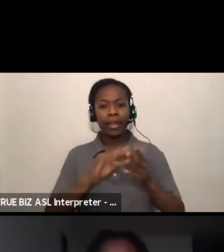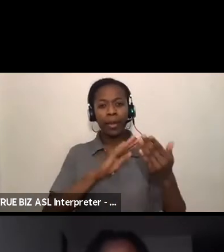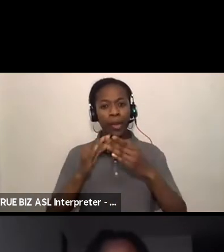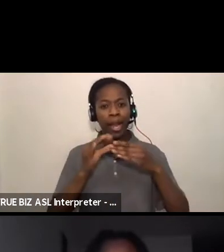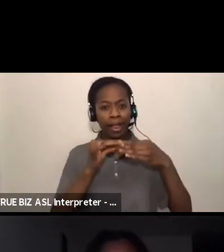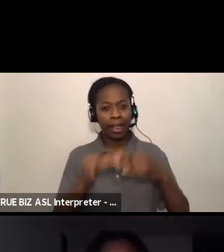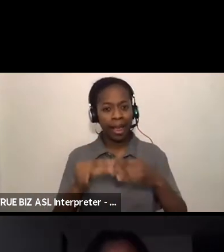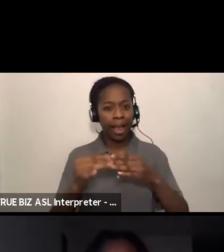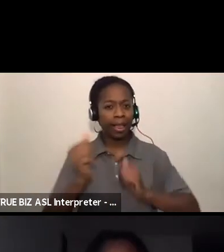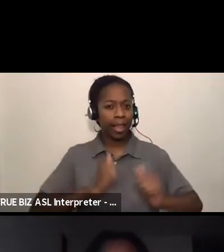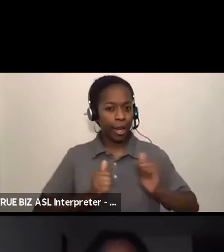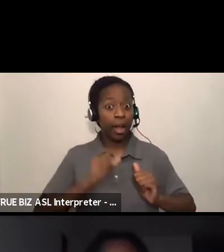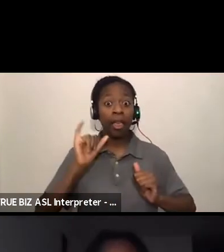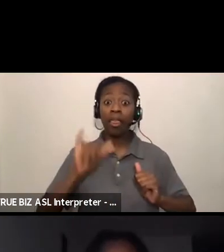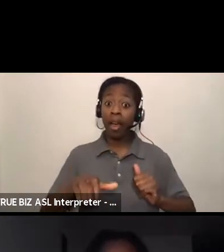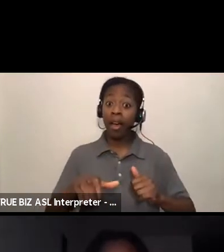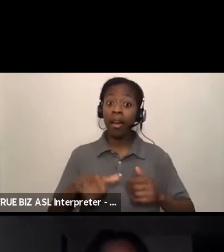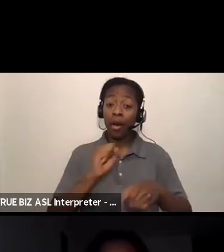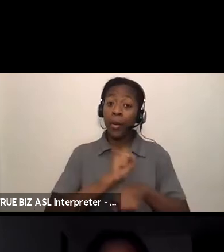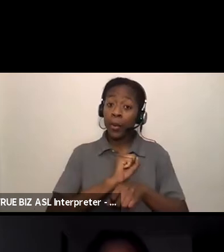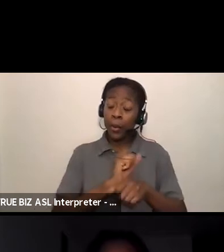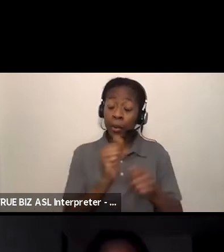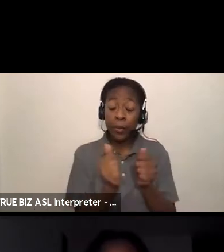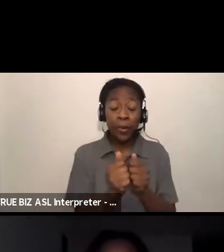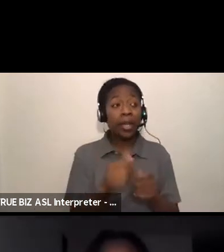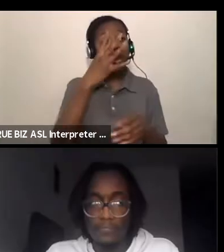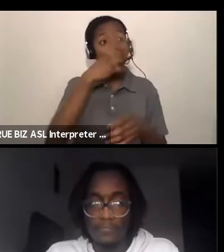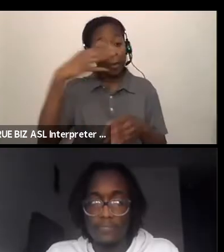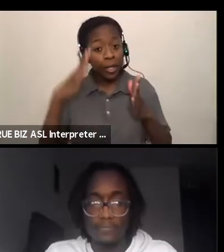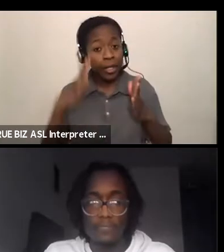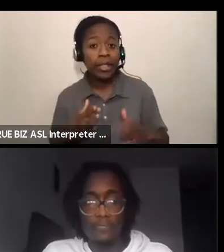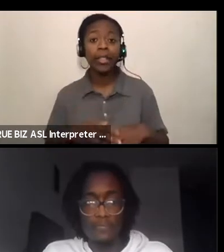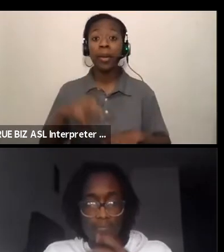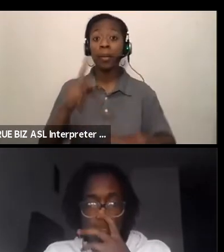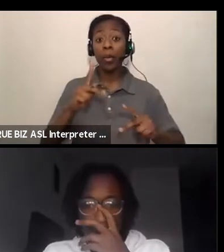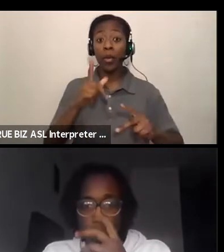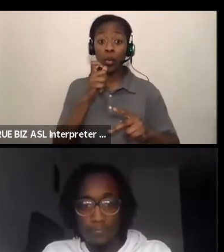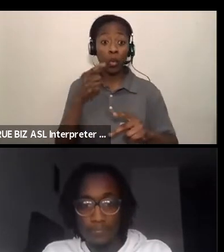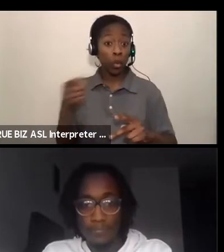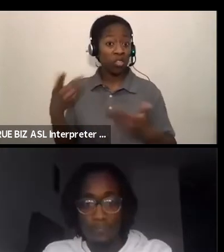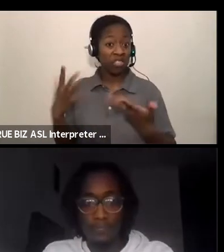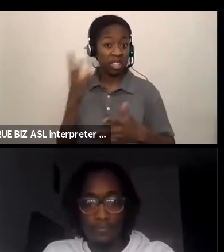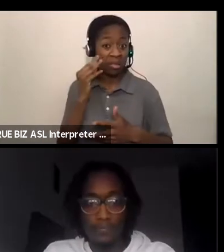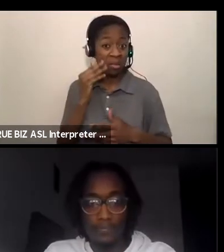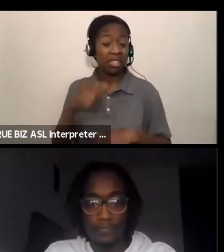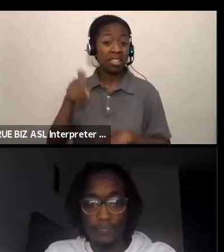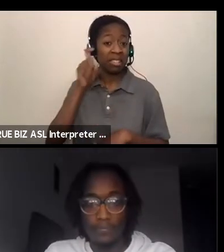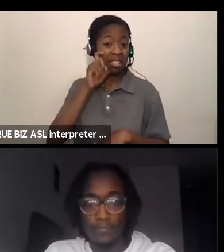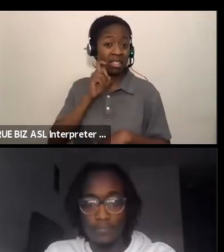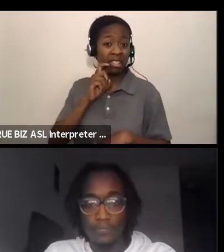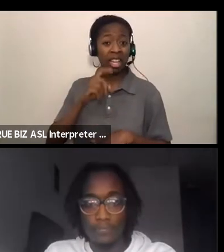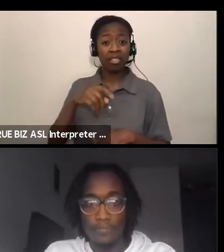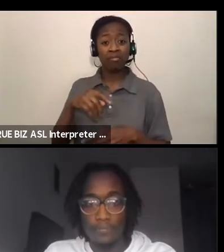does work with immigrants or does work with people who have been sex trafficked or things like that? You